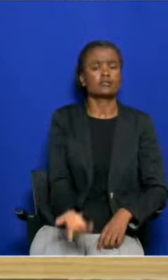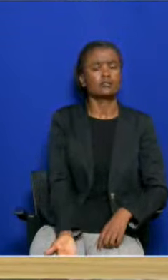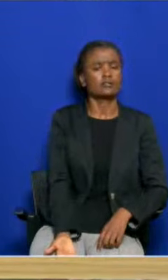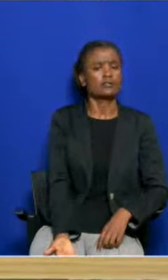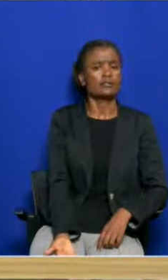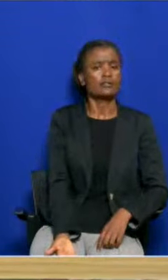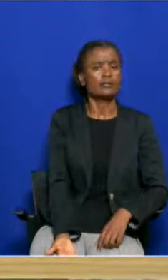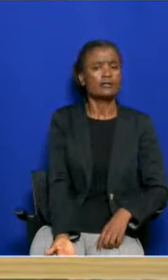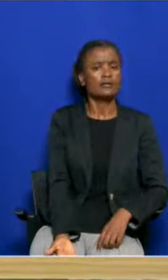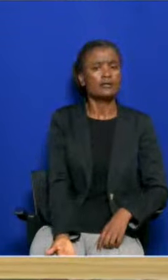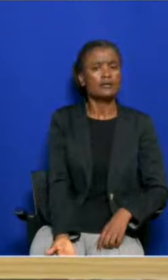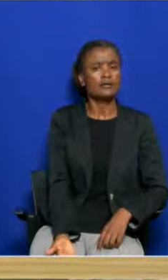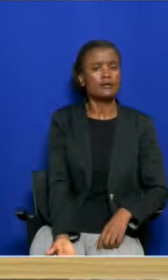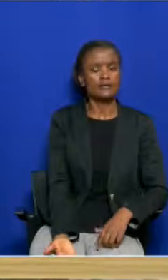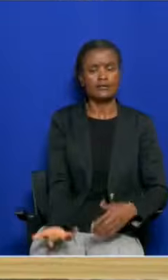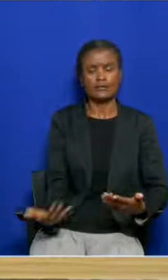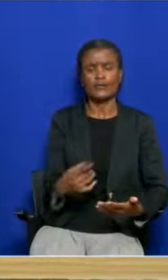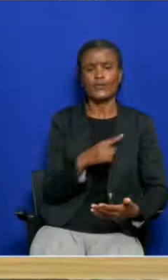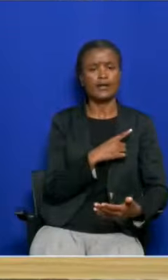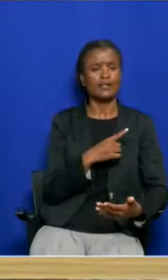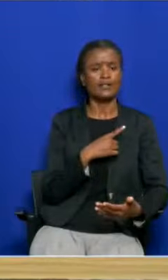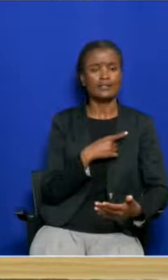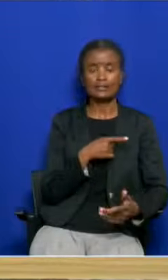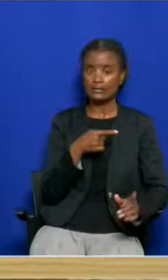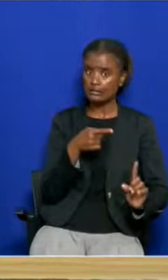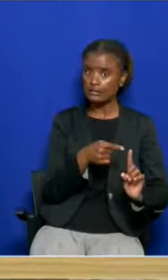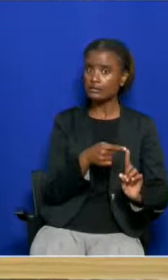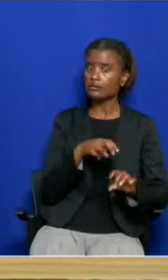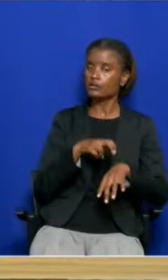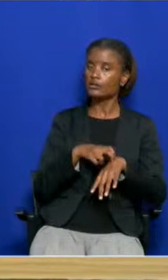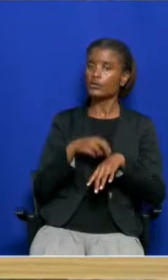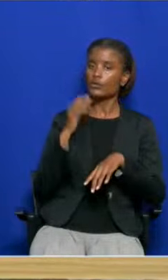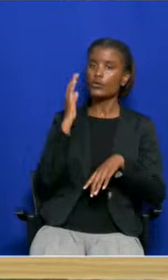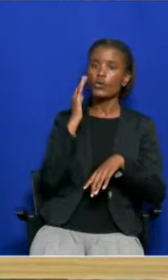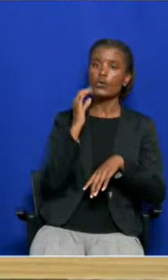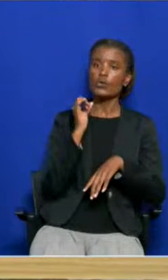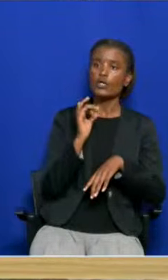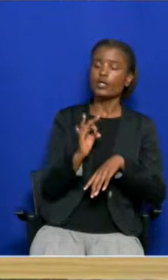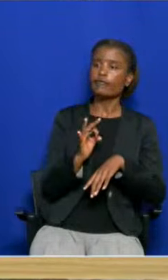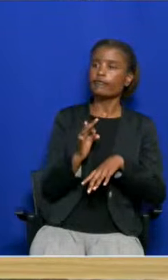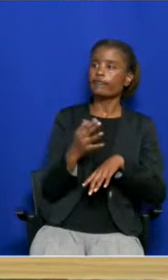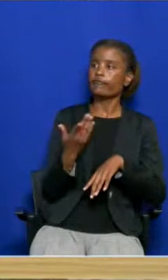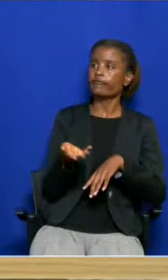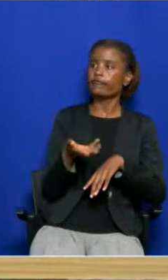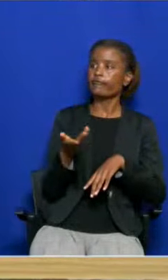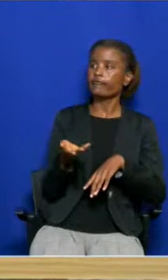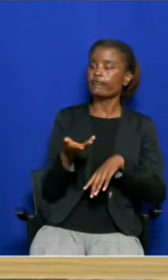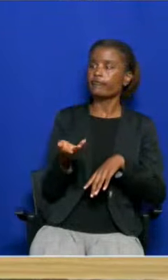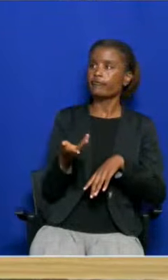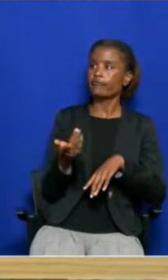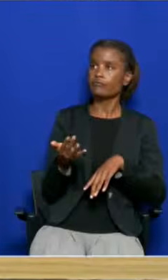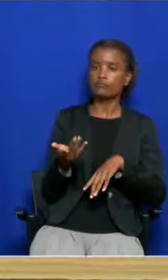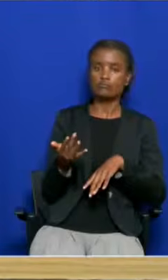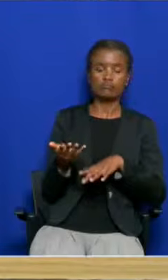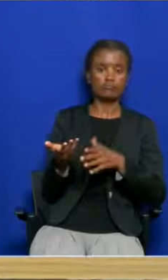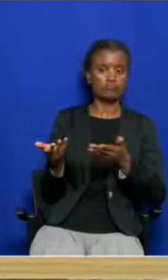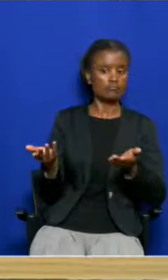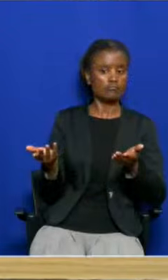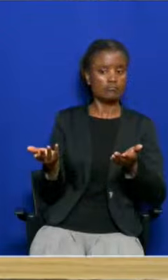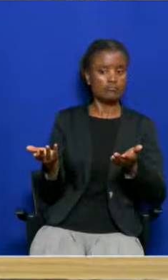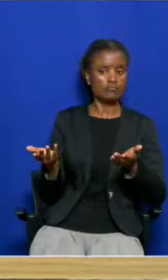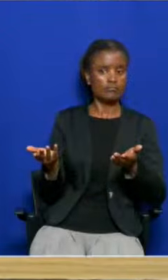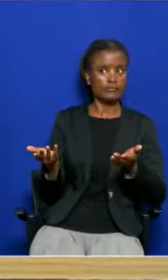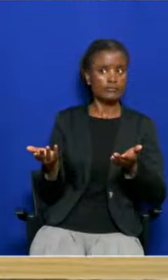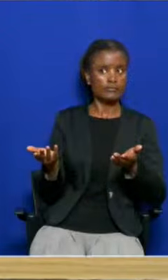Why did he need to know if Mr. Mkhwanazi was aware that the arrests had taken